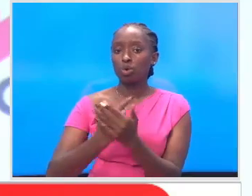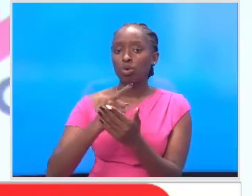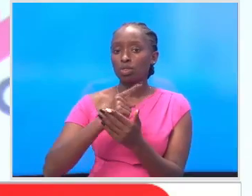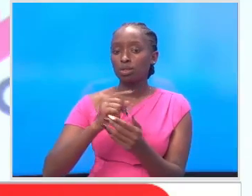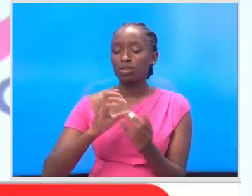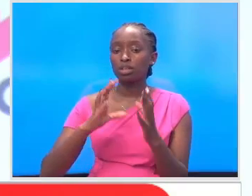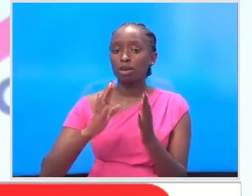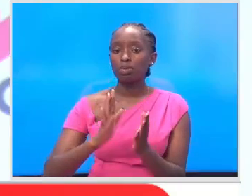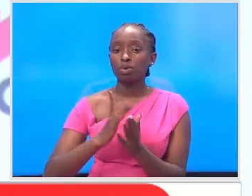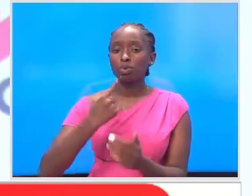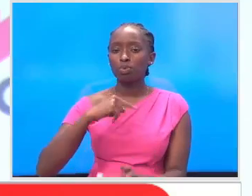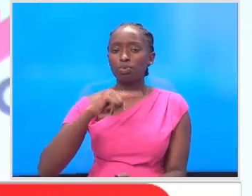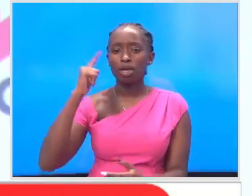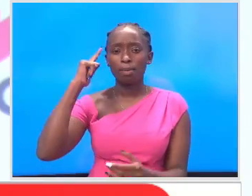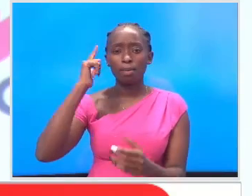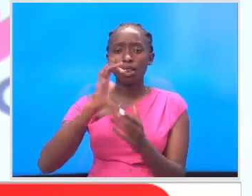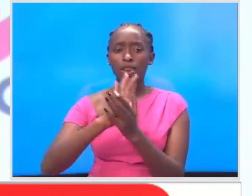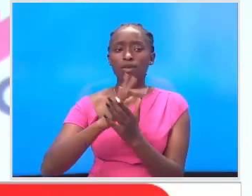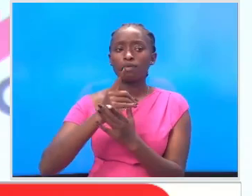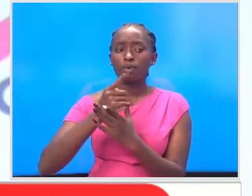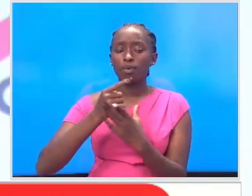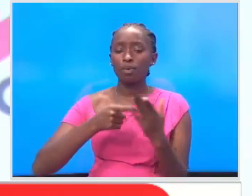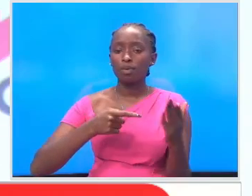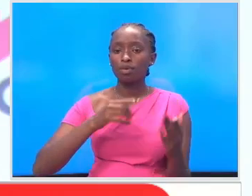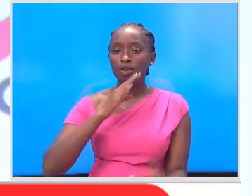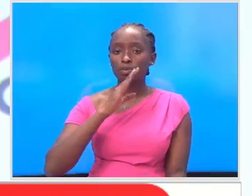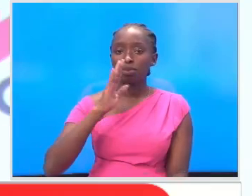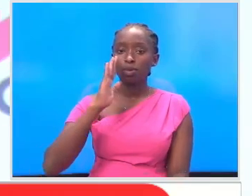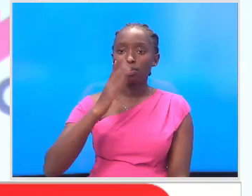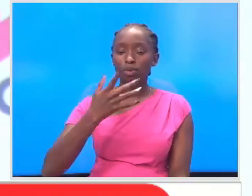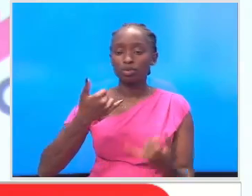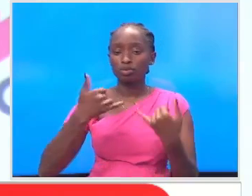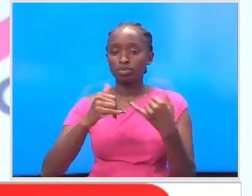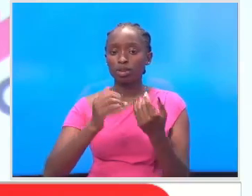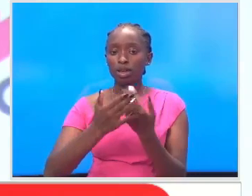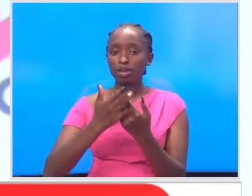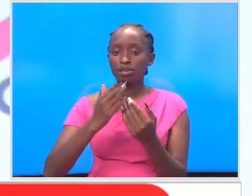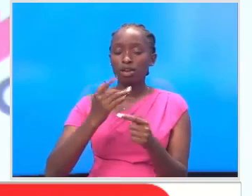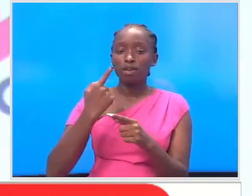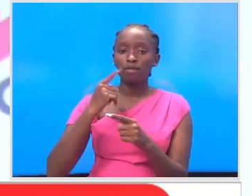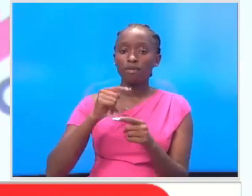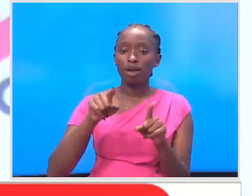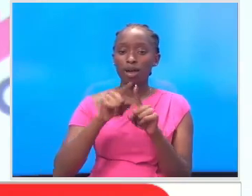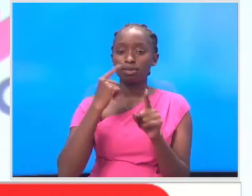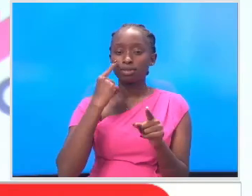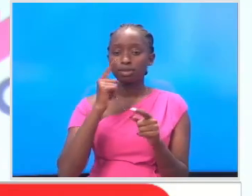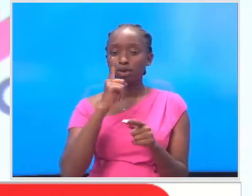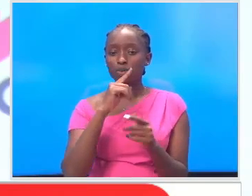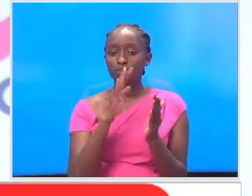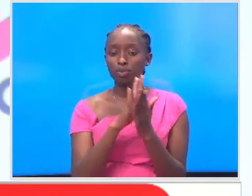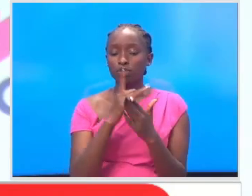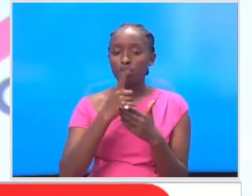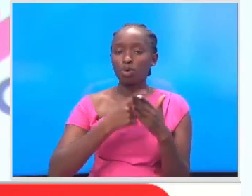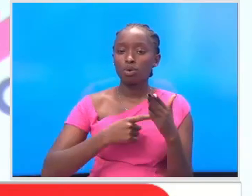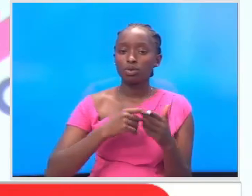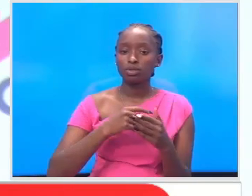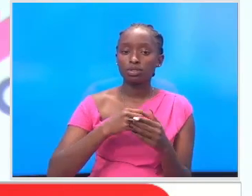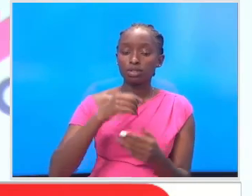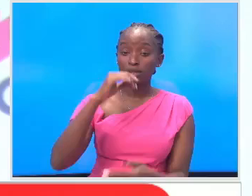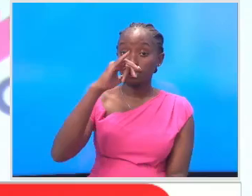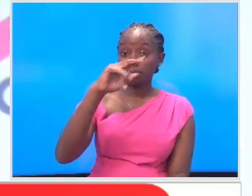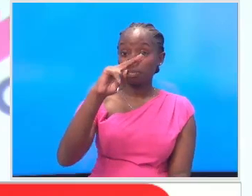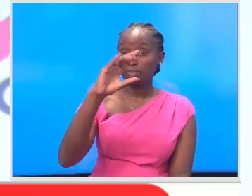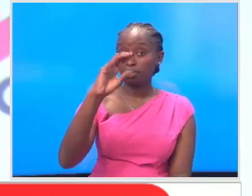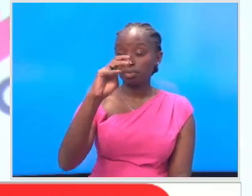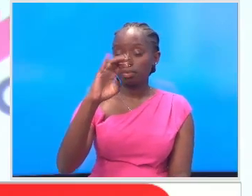believe that we'll be compensated, as we have seen the cost income ratio of DRC have